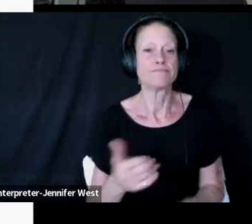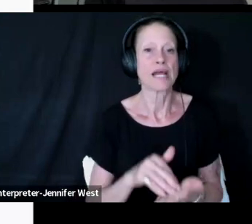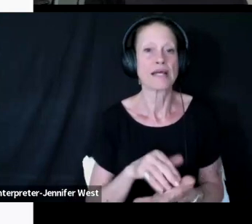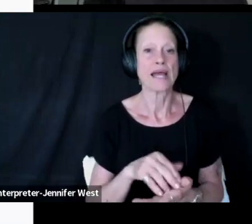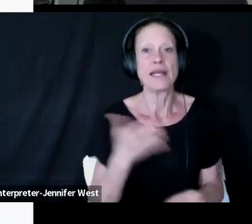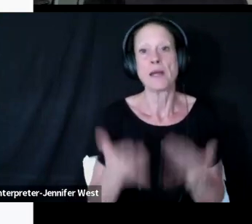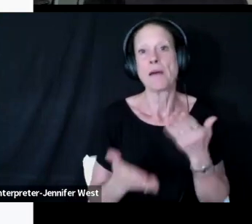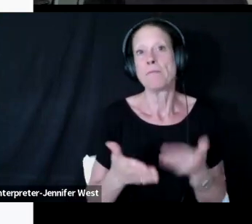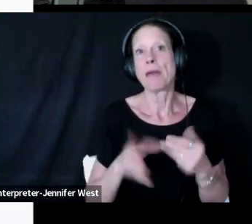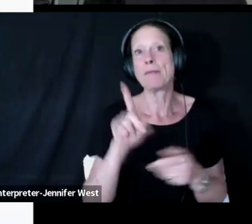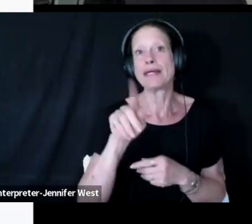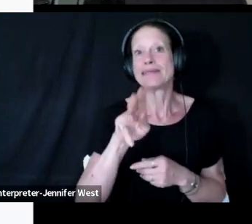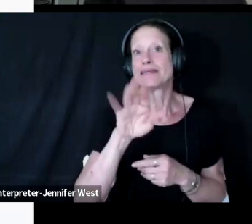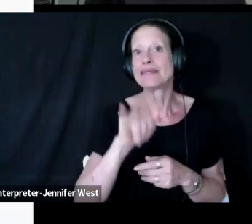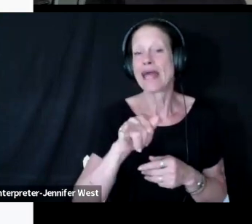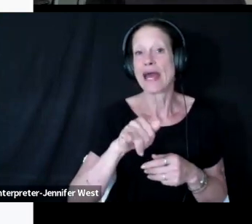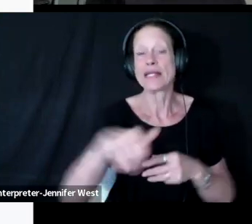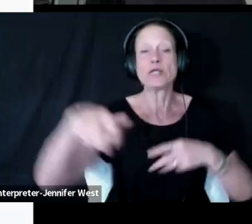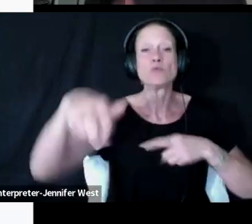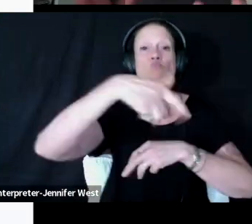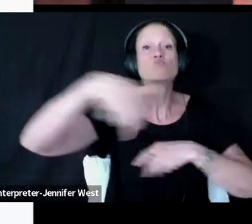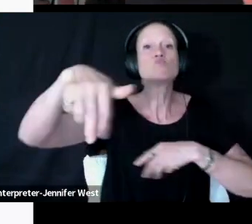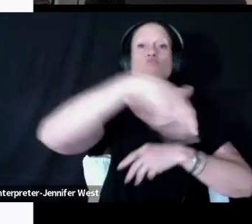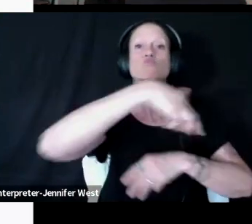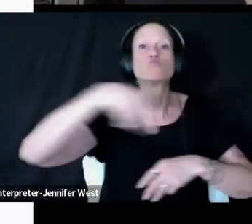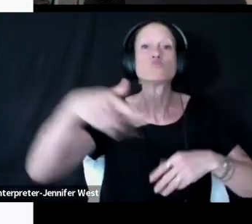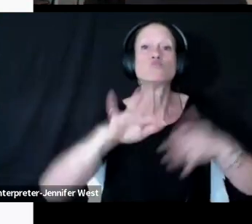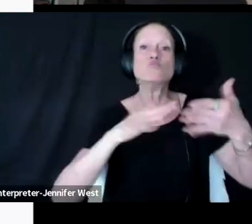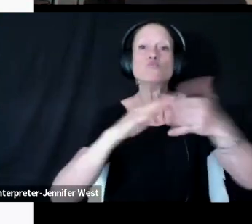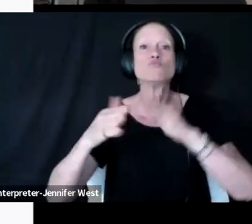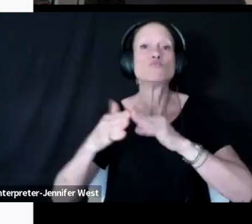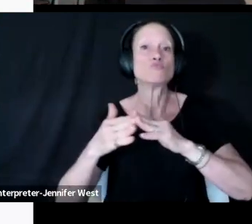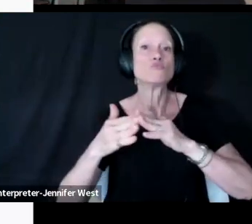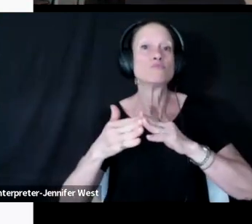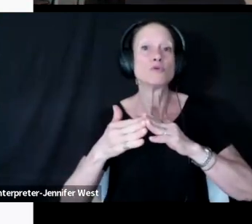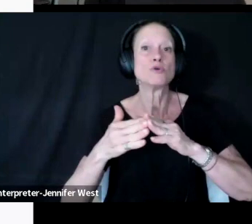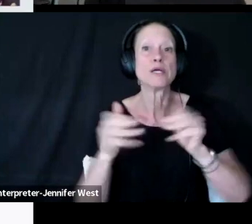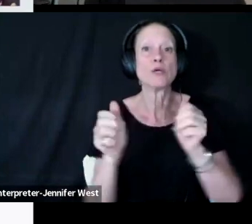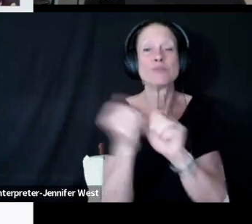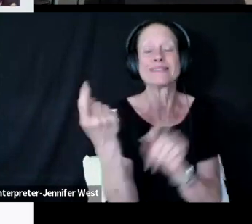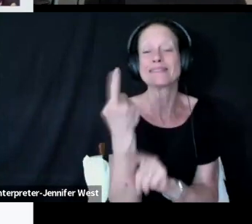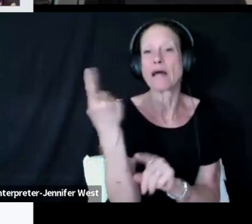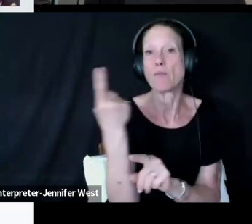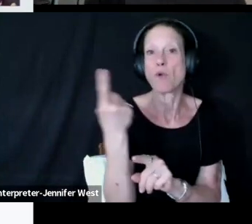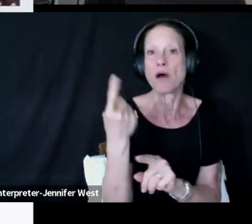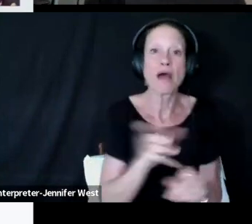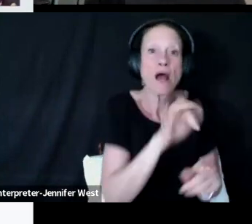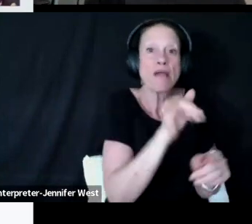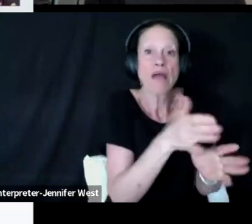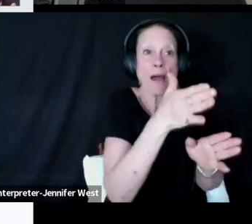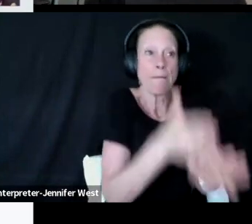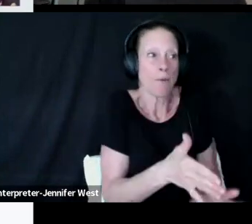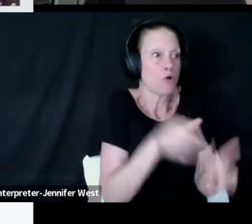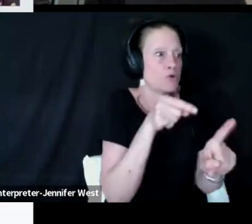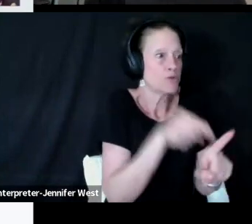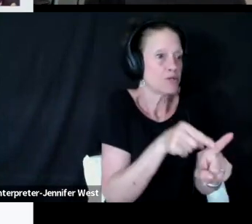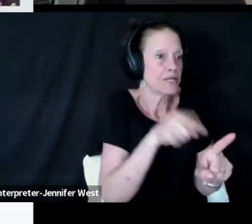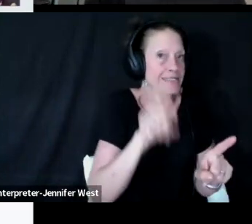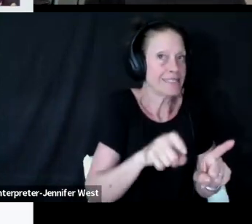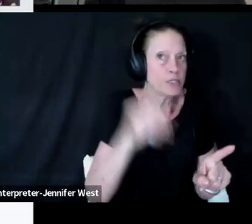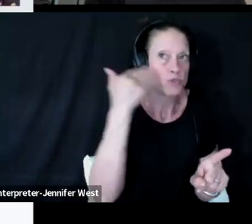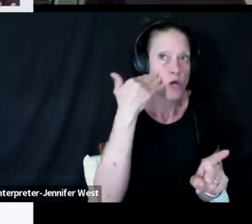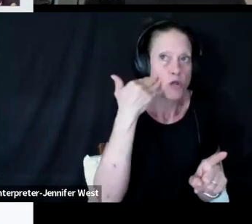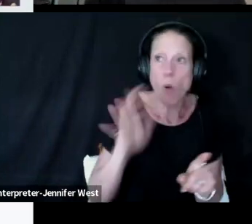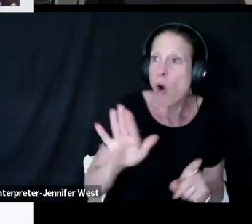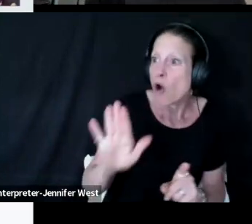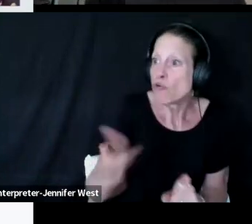in the community and first time out in the community with someone and they want to know what her favorite restaurants are. They can